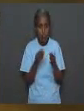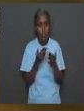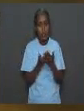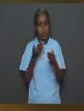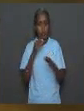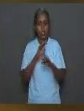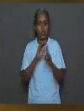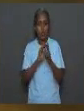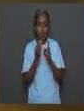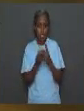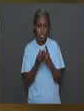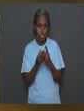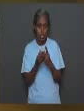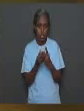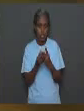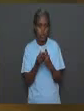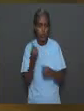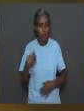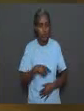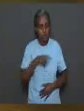preconditions that we need to